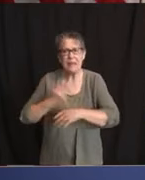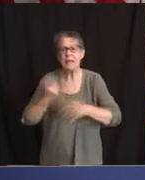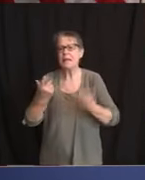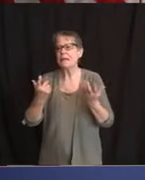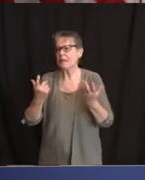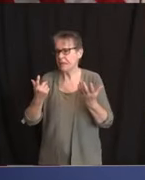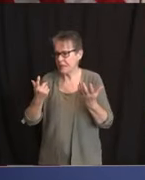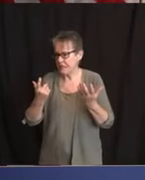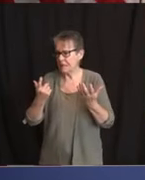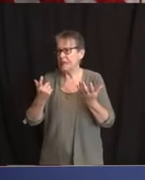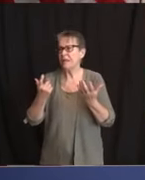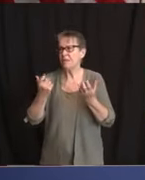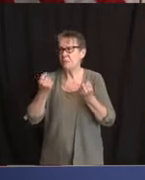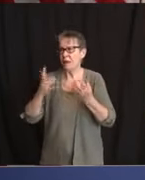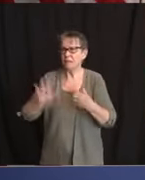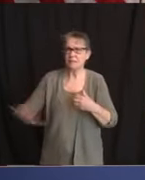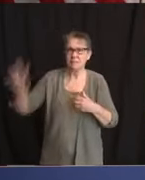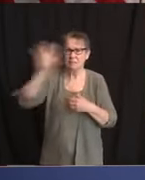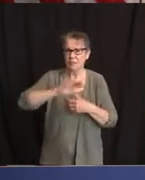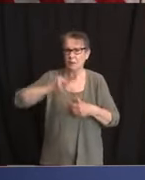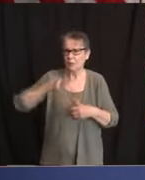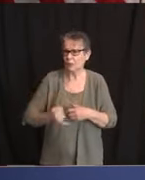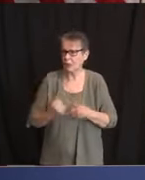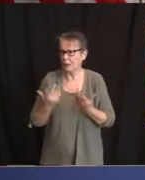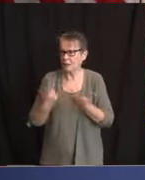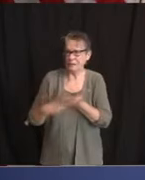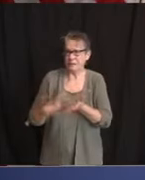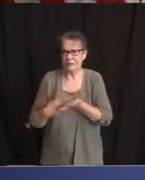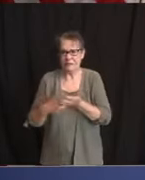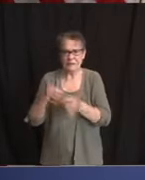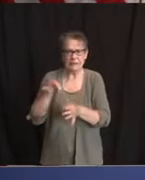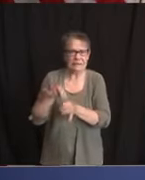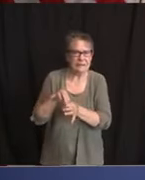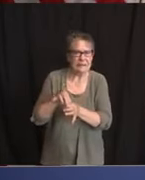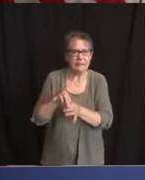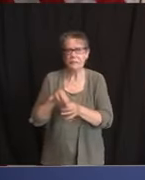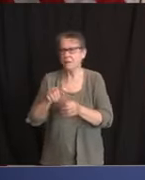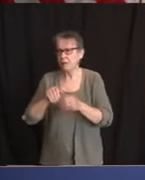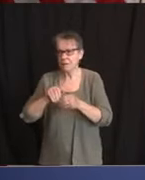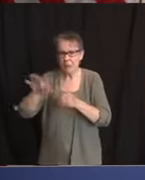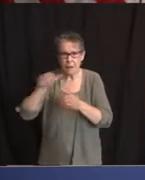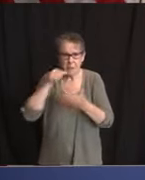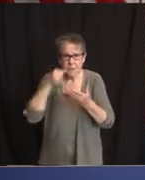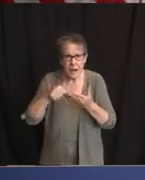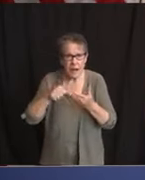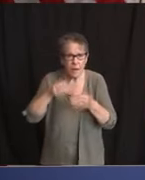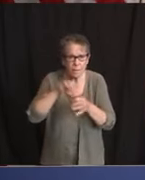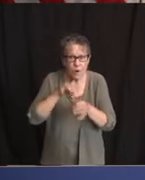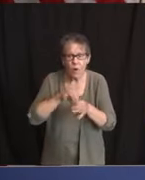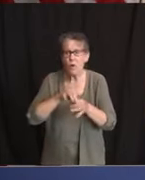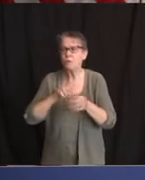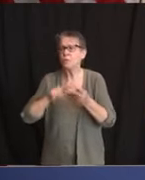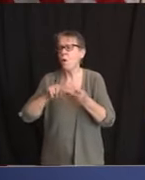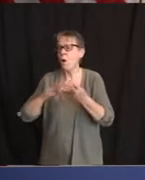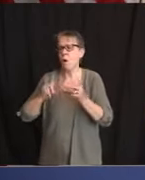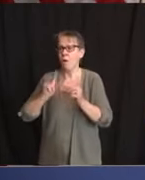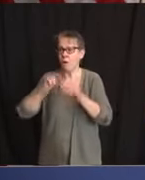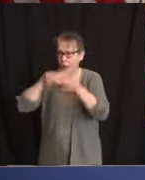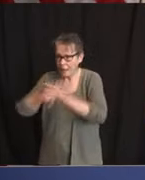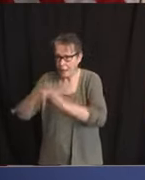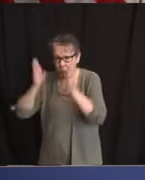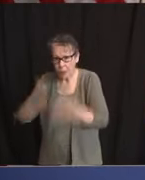in those communities in New Jersey. We'll be together at 1 o'clock tomorrow, Dan, is that right? I want to thank again Judy Persichelli and Ed Lifshitz